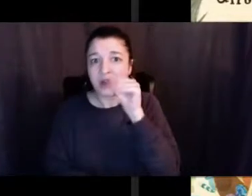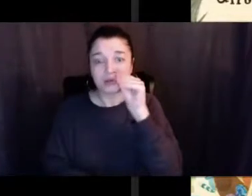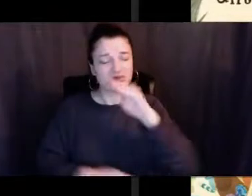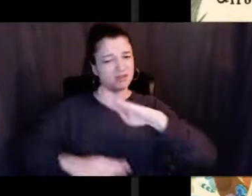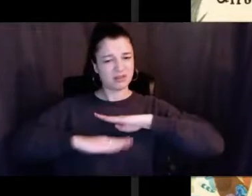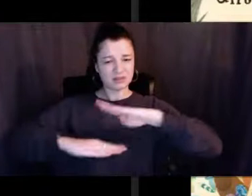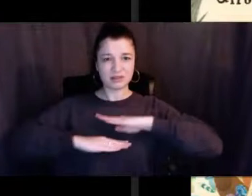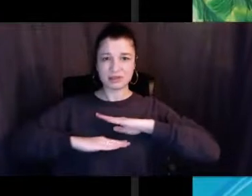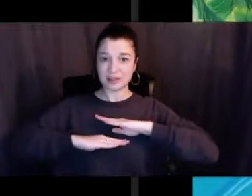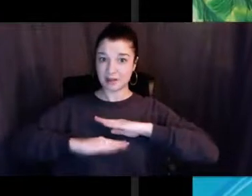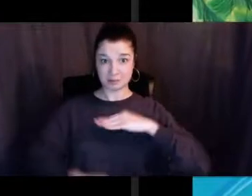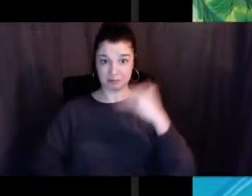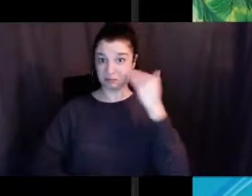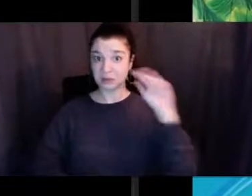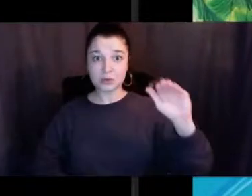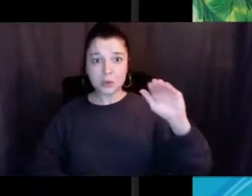to see